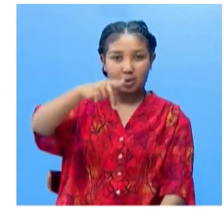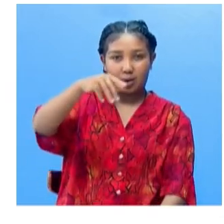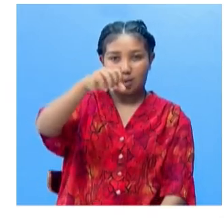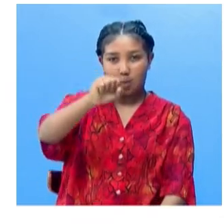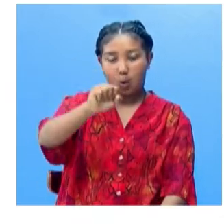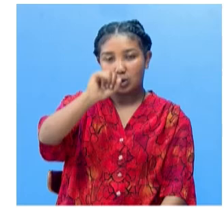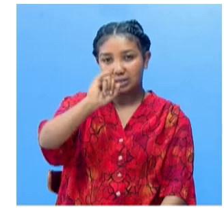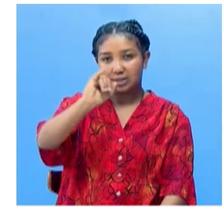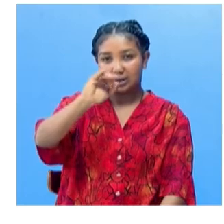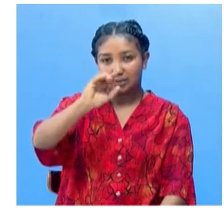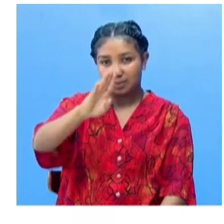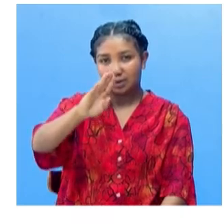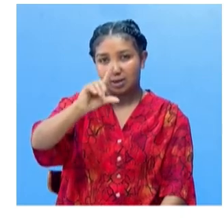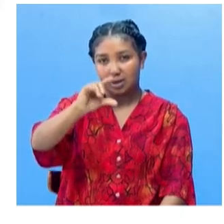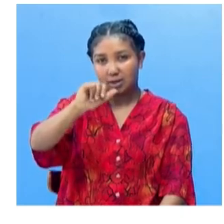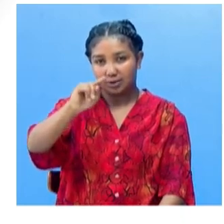sentence